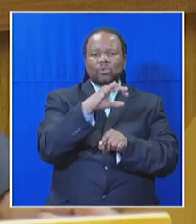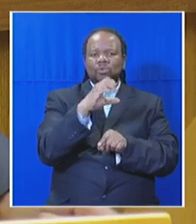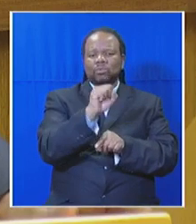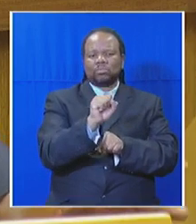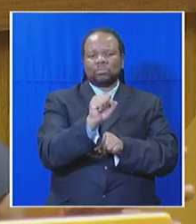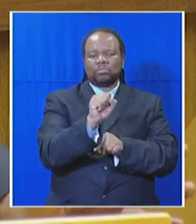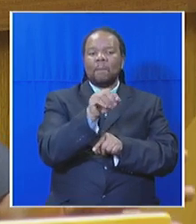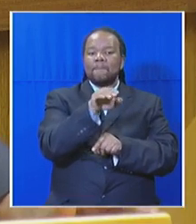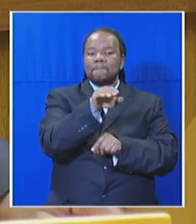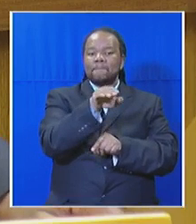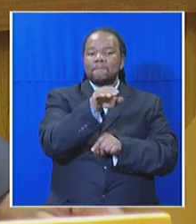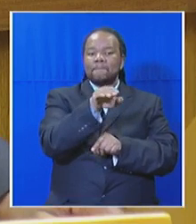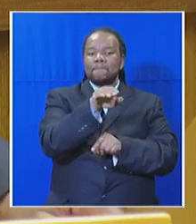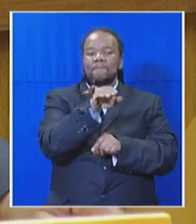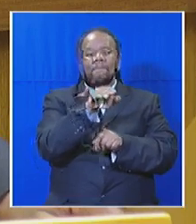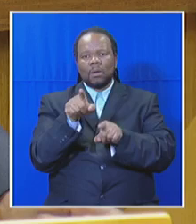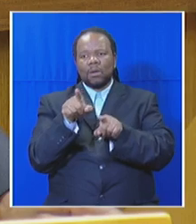manner in which they've experienced it.